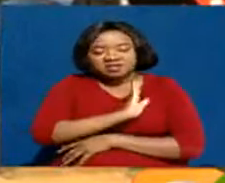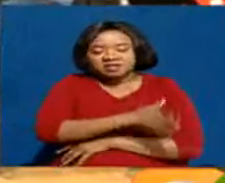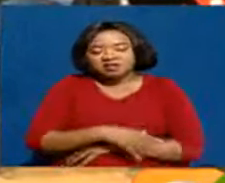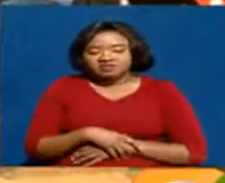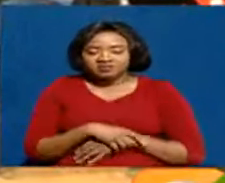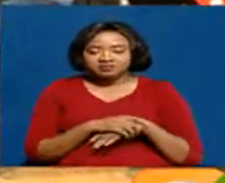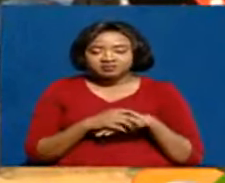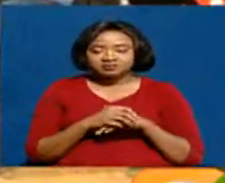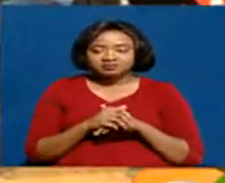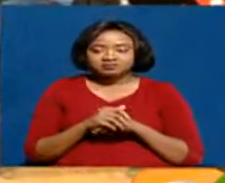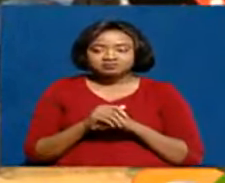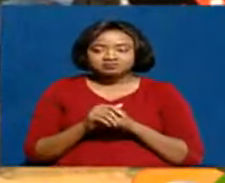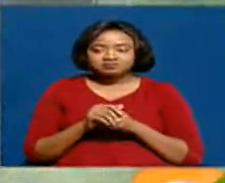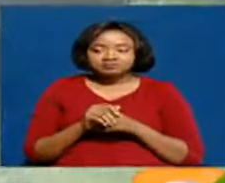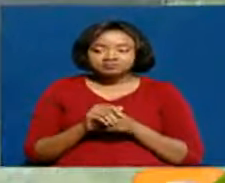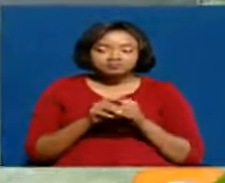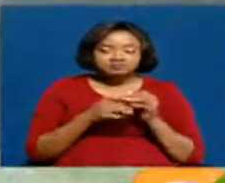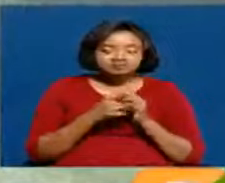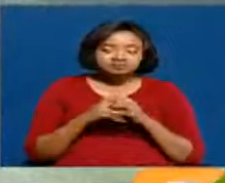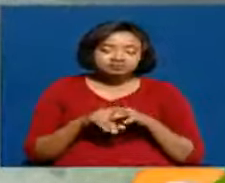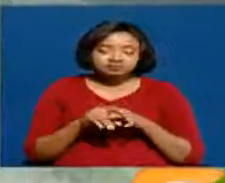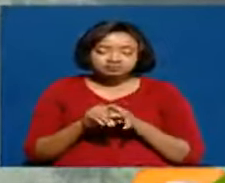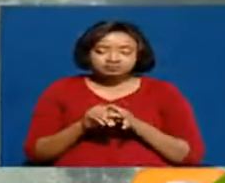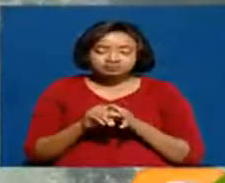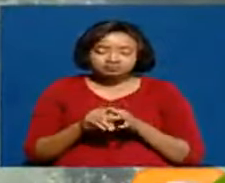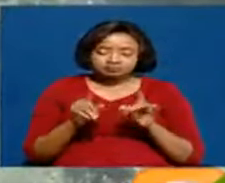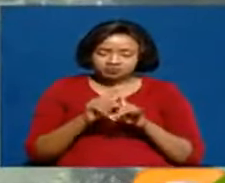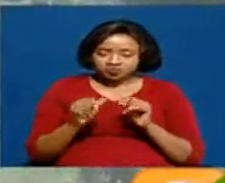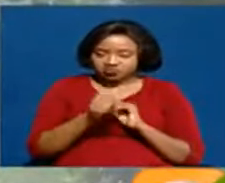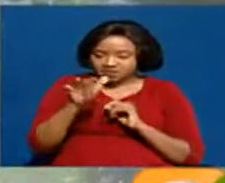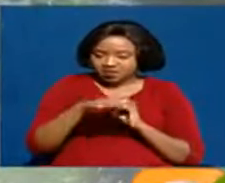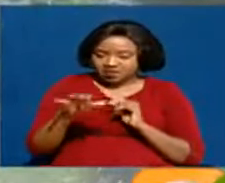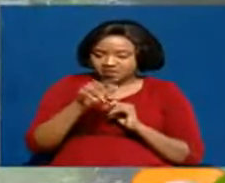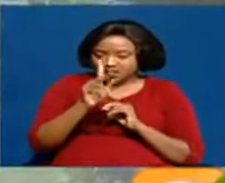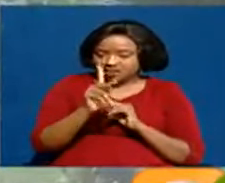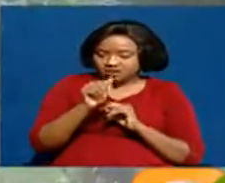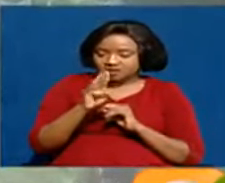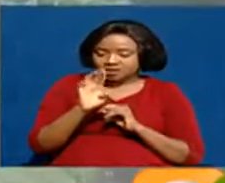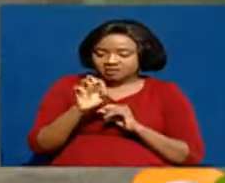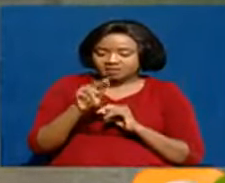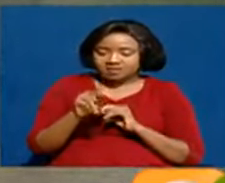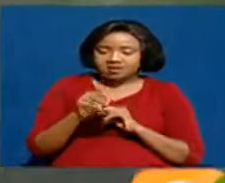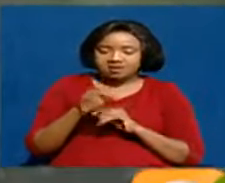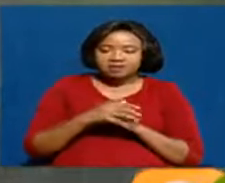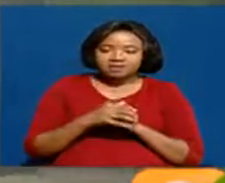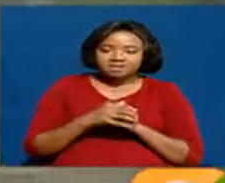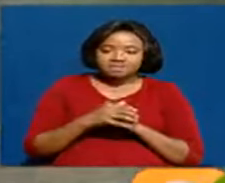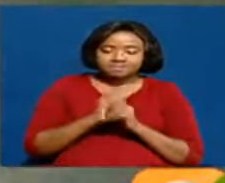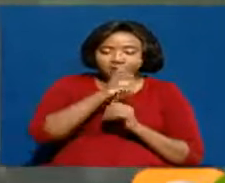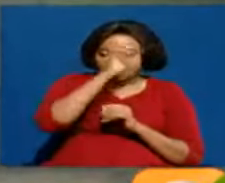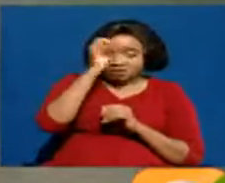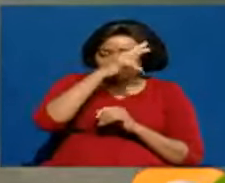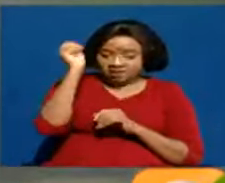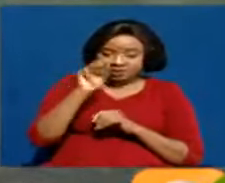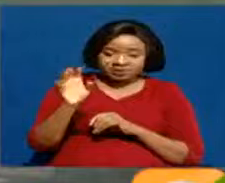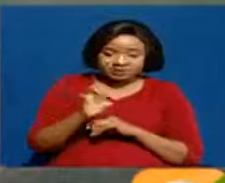ones. 11 of them wakaenda nazo. Elsewhere, tension is high in Kabend area, Marakwet East sub-county, Elgeyo